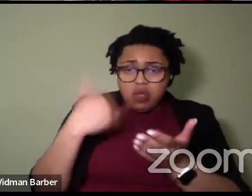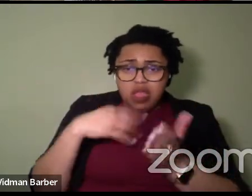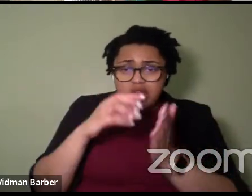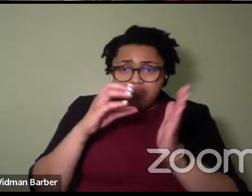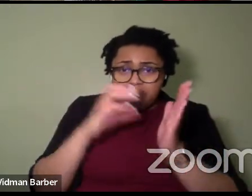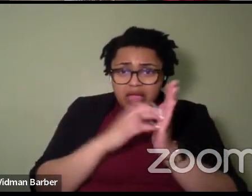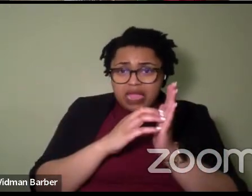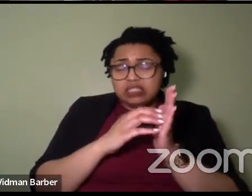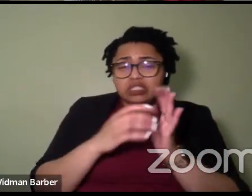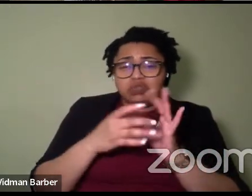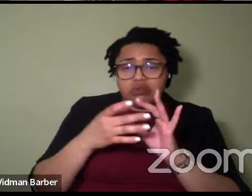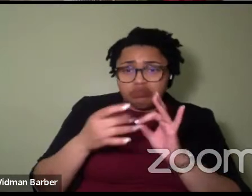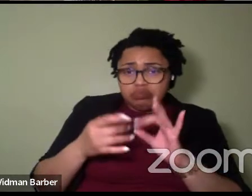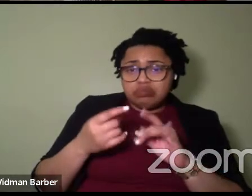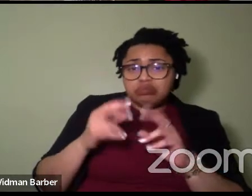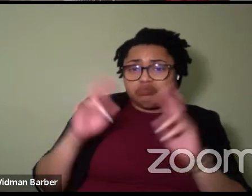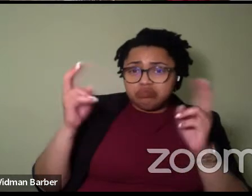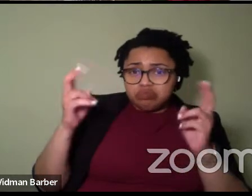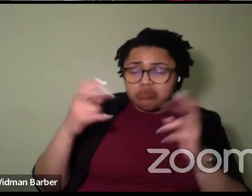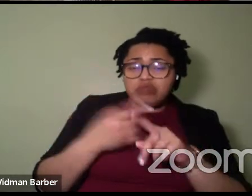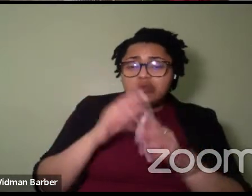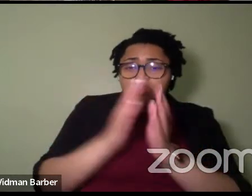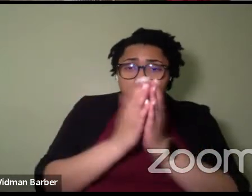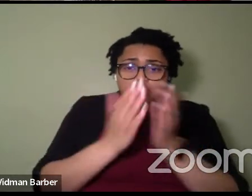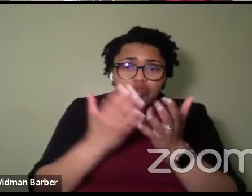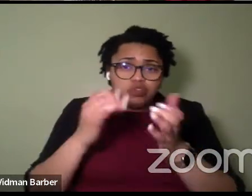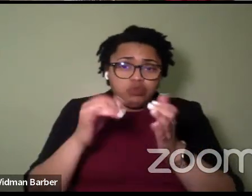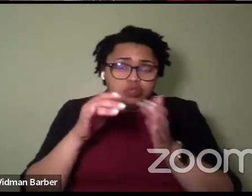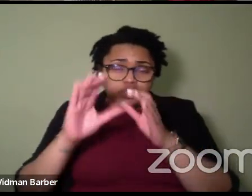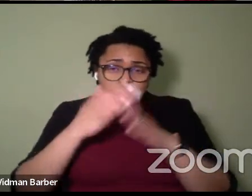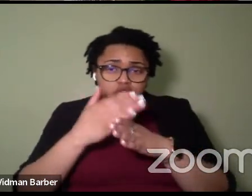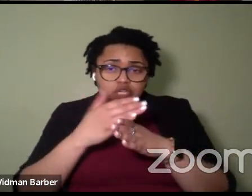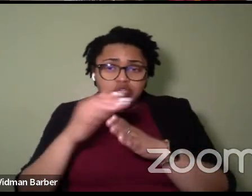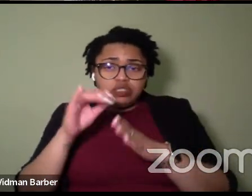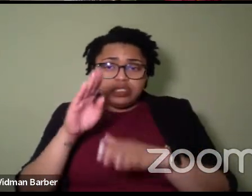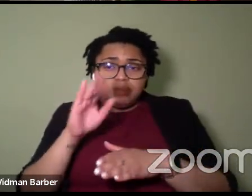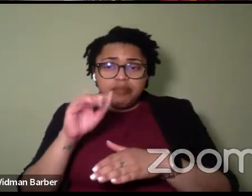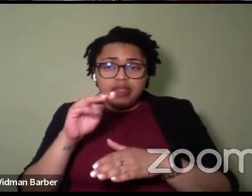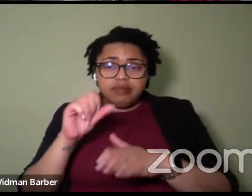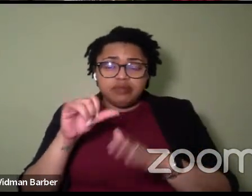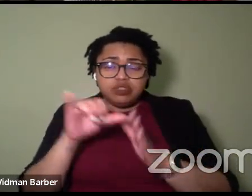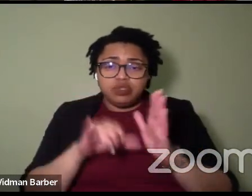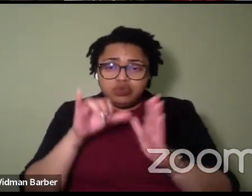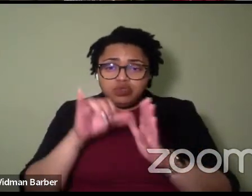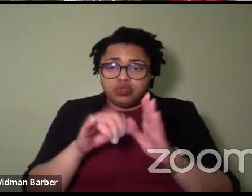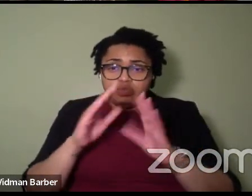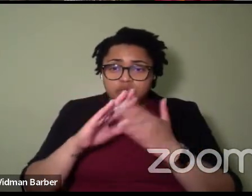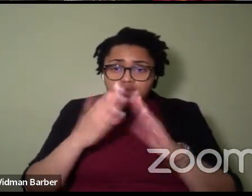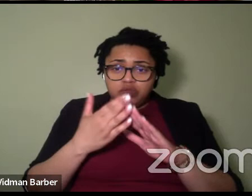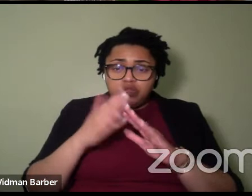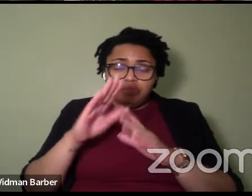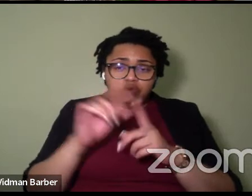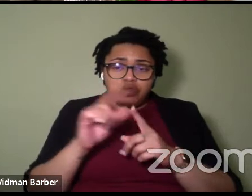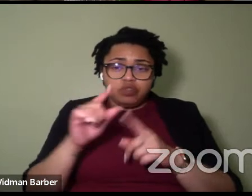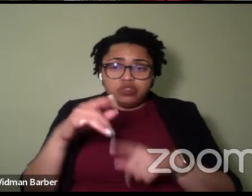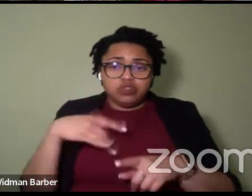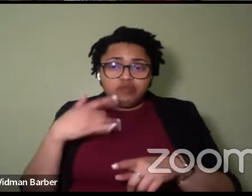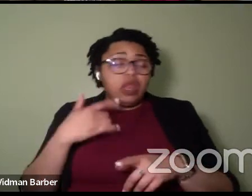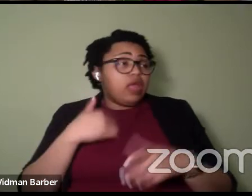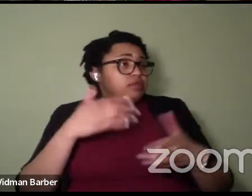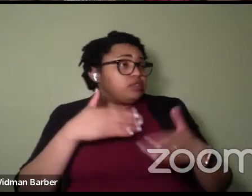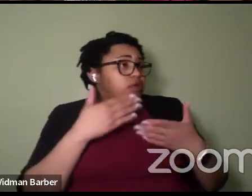highlight, share with our YouTube community, our BIMS community, of your words that you felt were like, I'm so glad I wrote